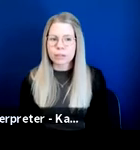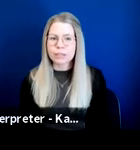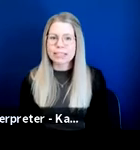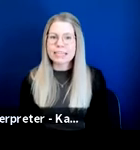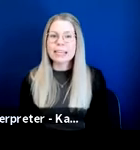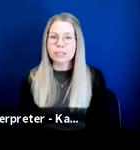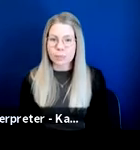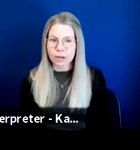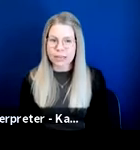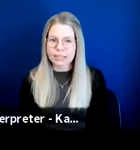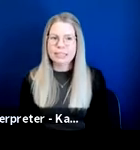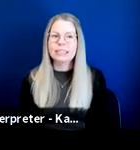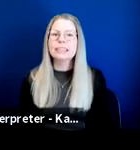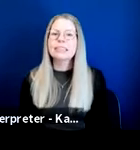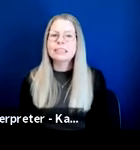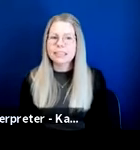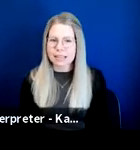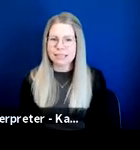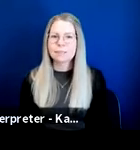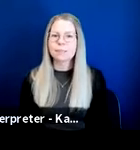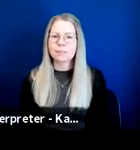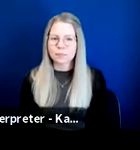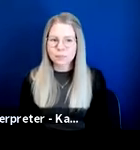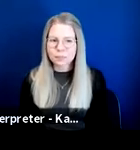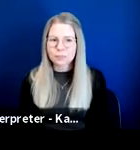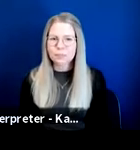But you're interested in taking English upgrading. Yes.